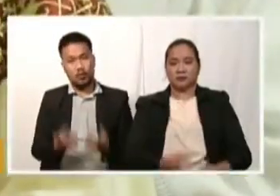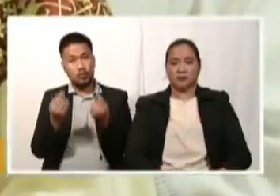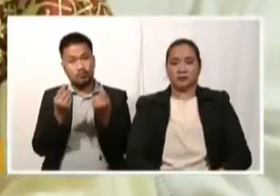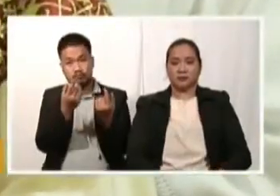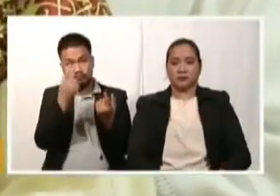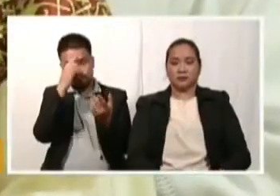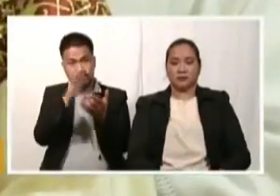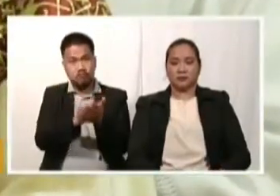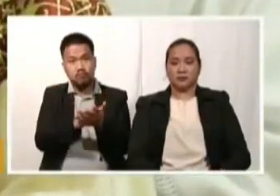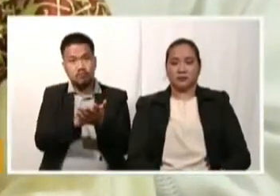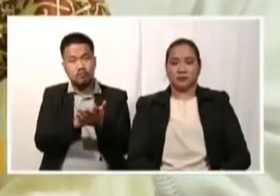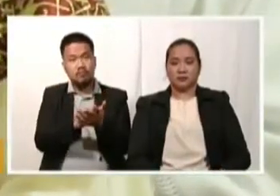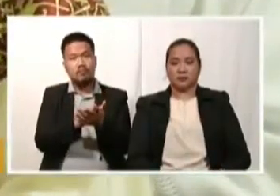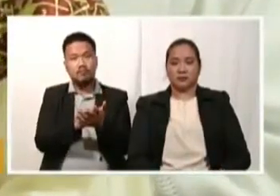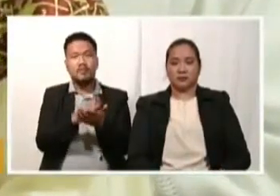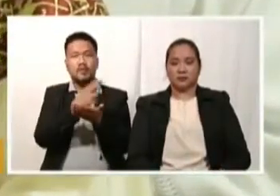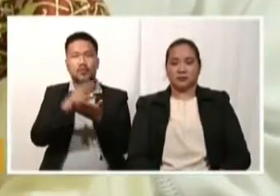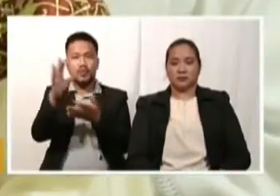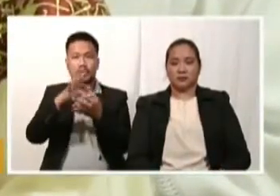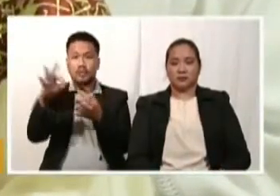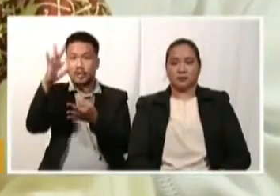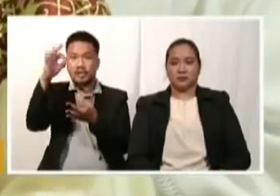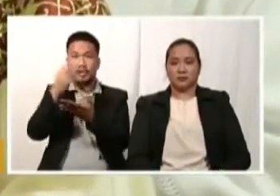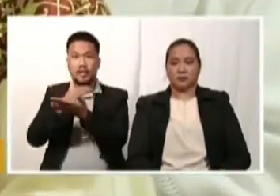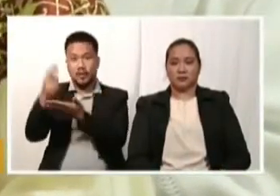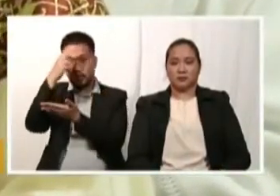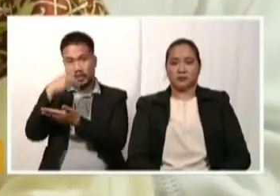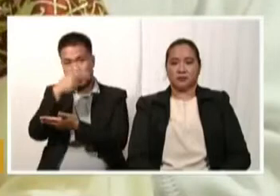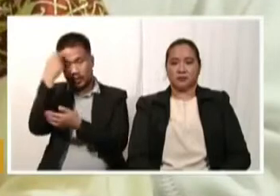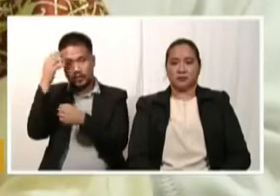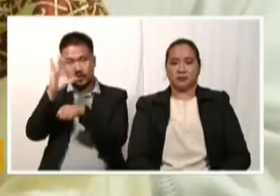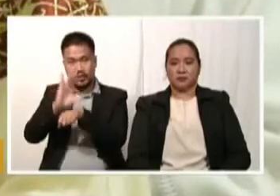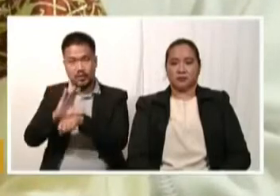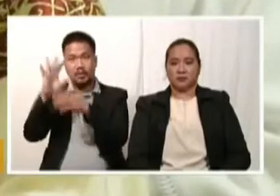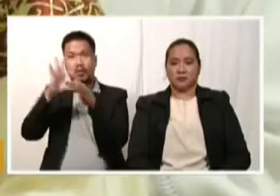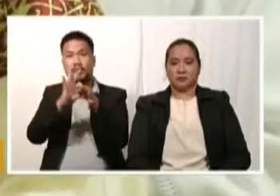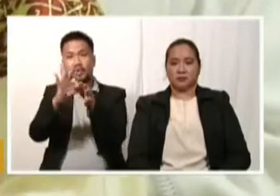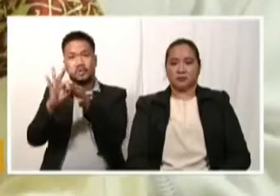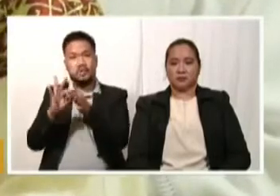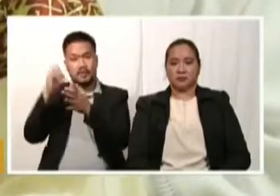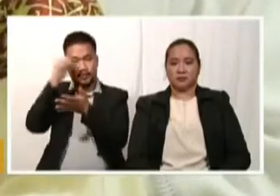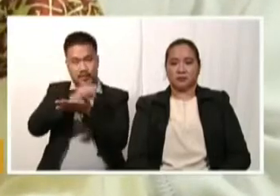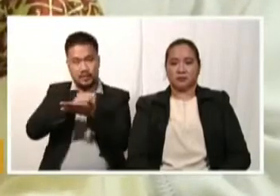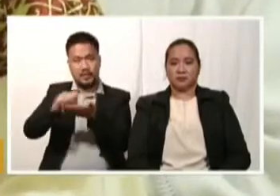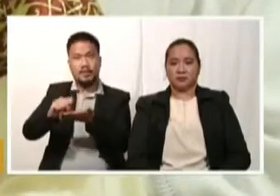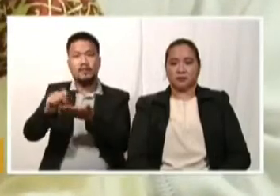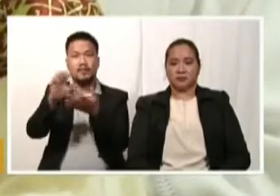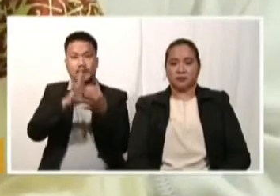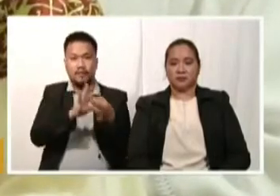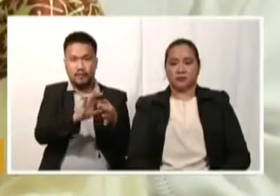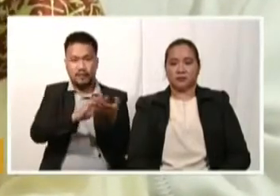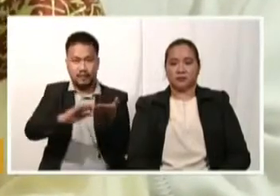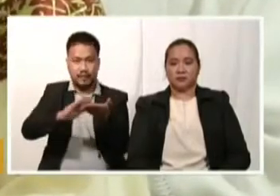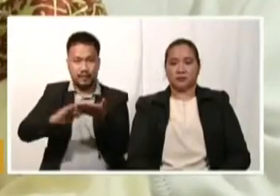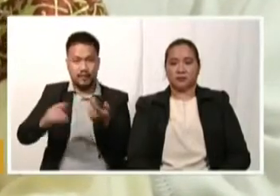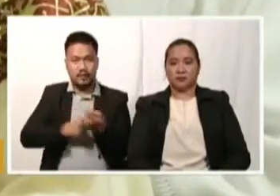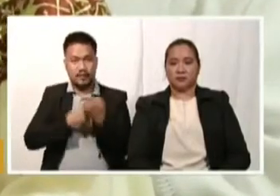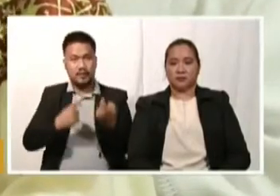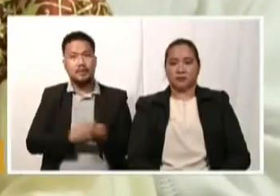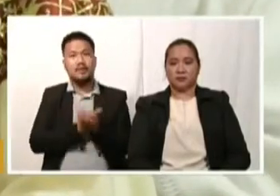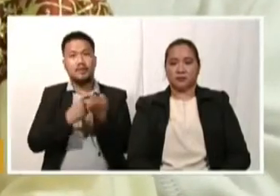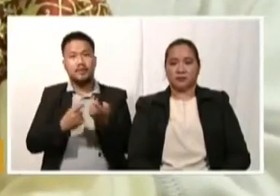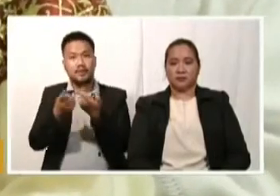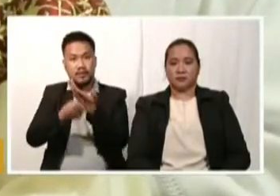believe in the Holy Spirit, the Holy Catholic Church, the communion of saints, the forgiveness of